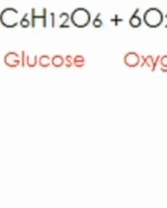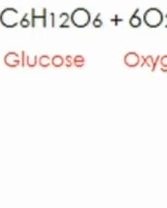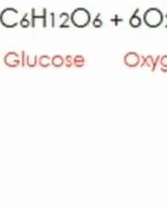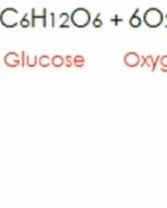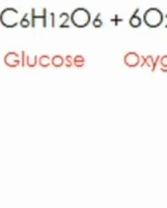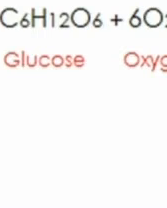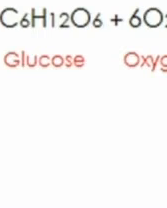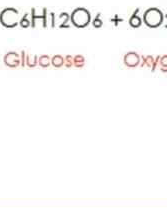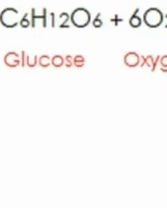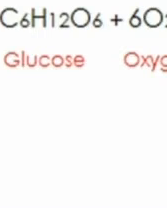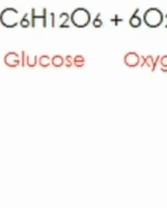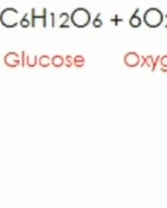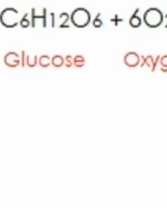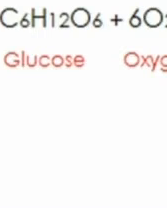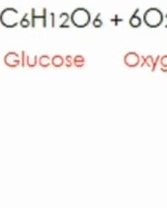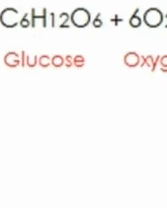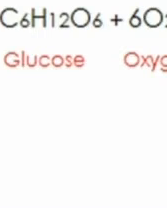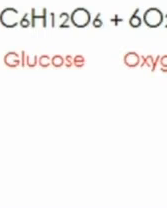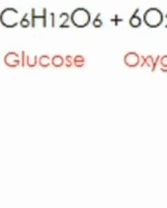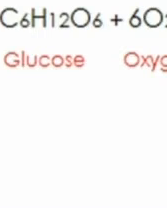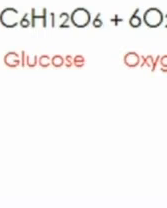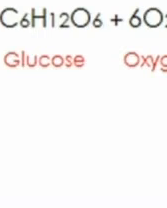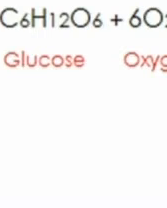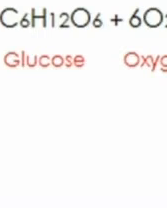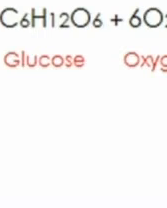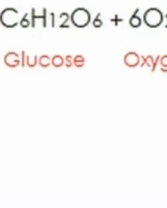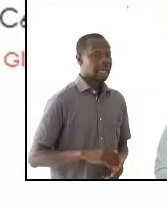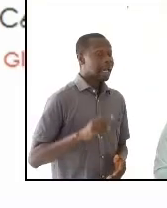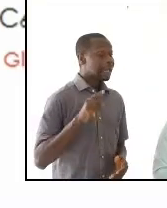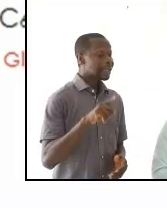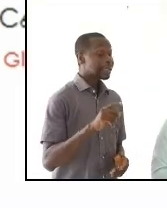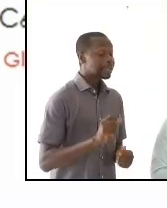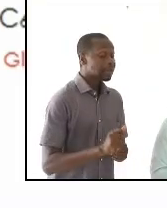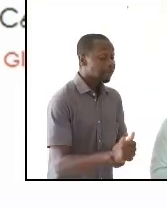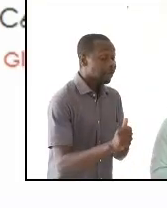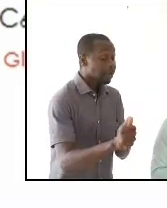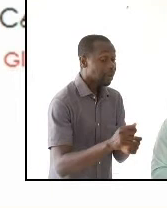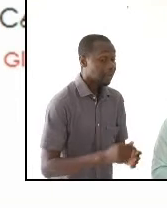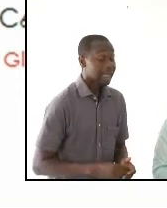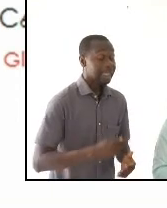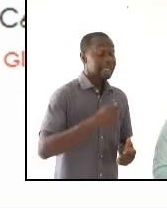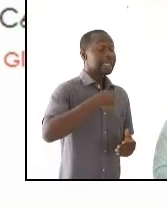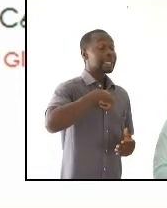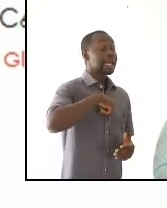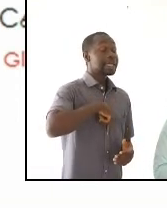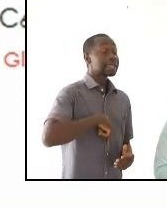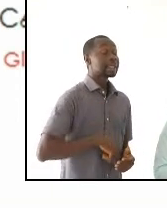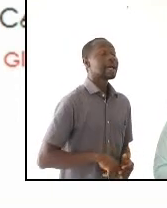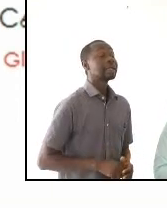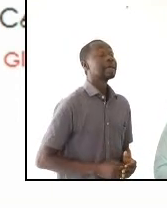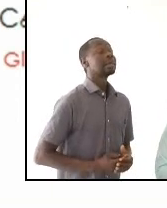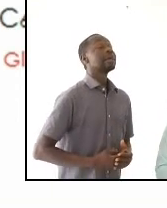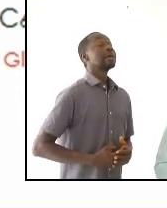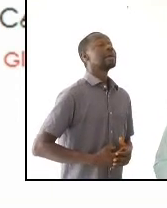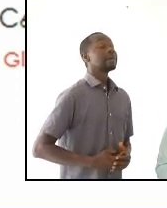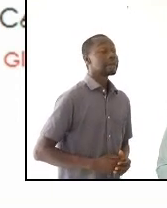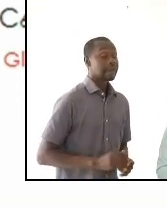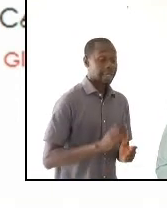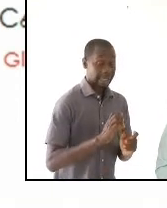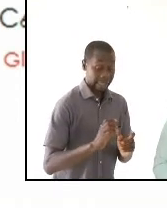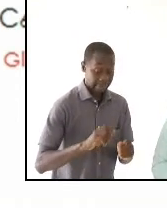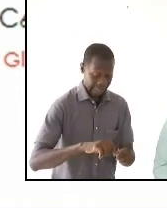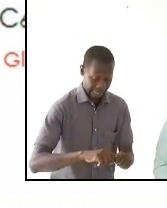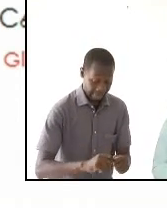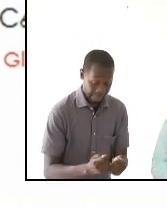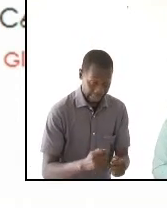dioxide compared to the air you take in. That is followed by the internal respiration, which is the chemical